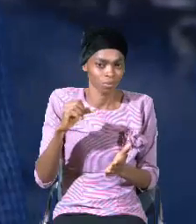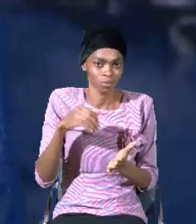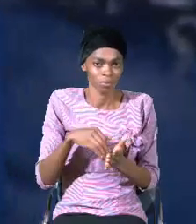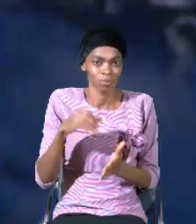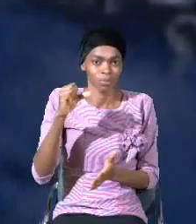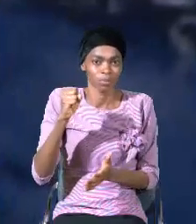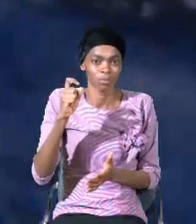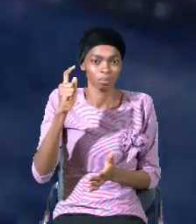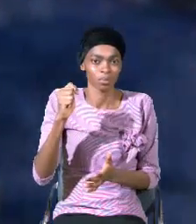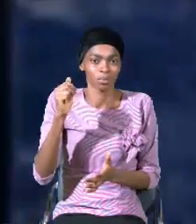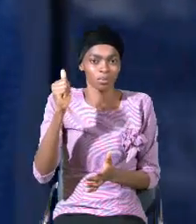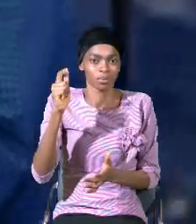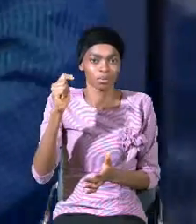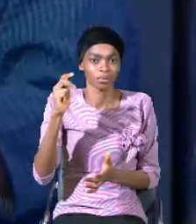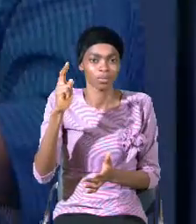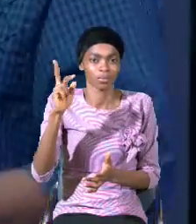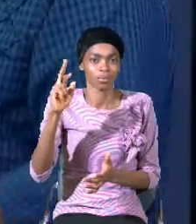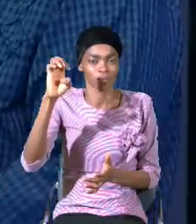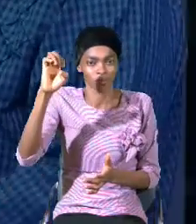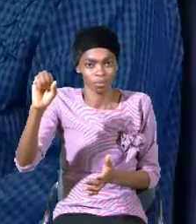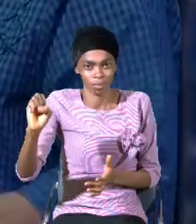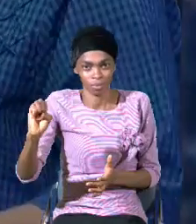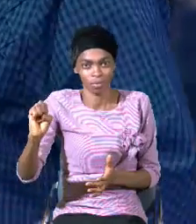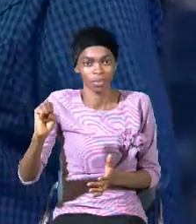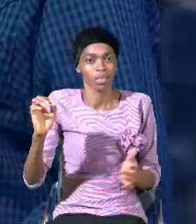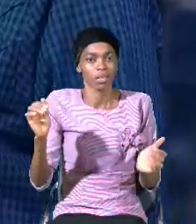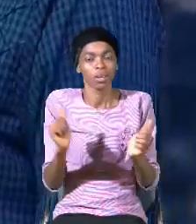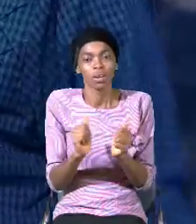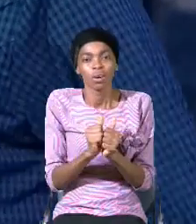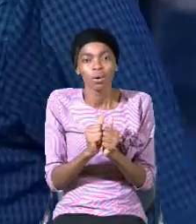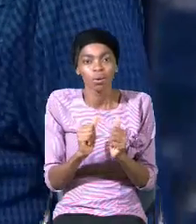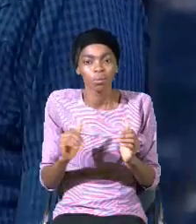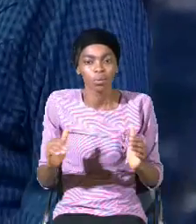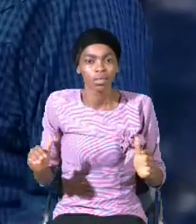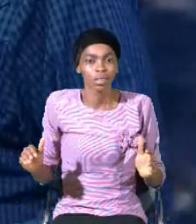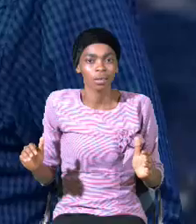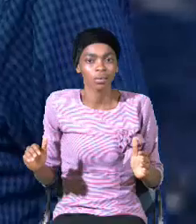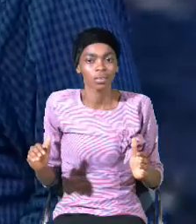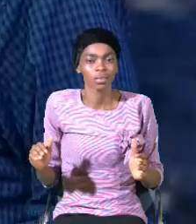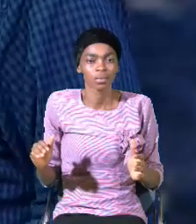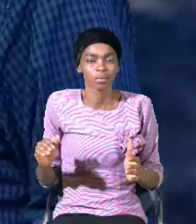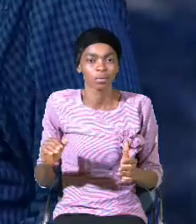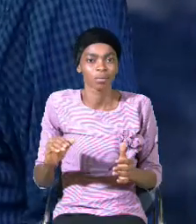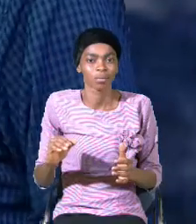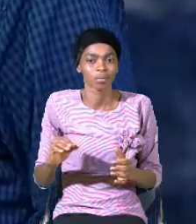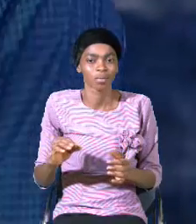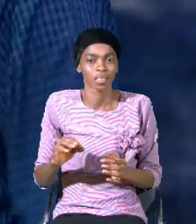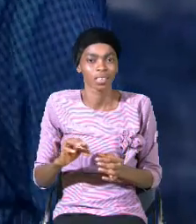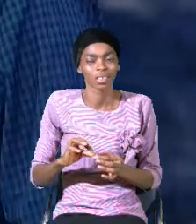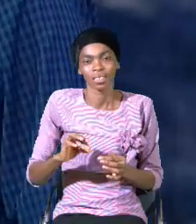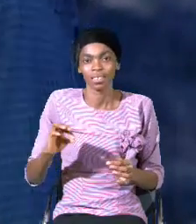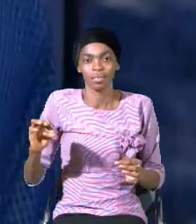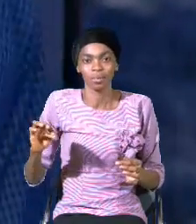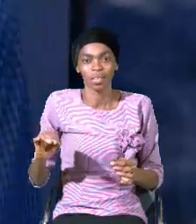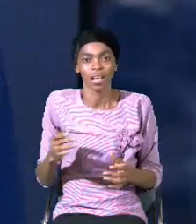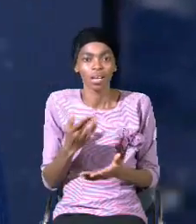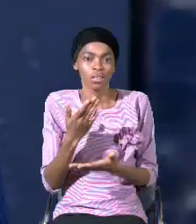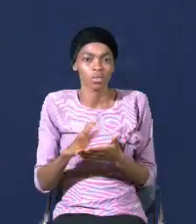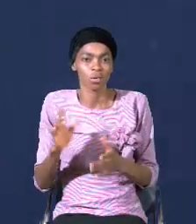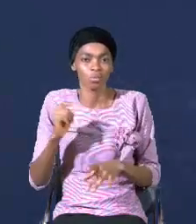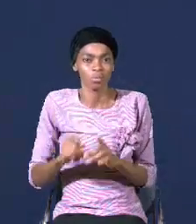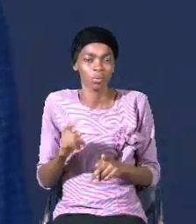know, anywhere they see that, you know, there are people, they want to be the leader there. I am a natural leader, and I am